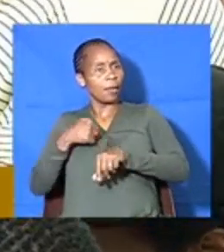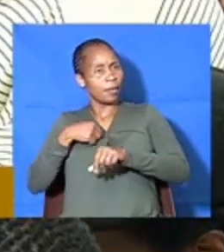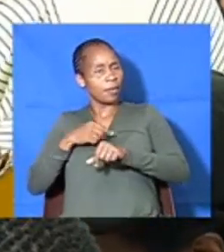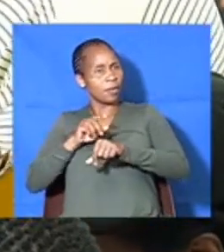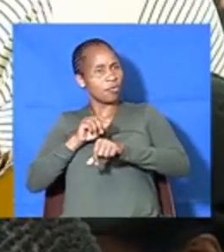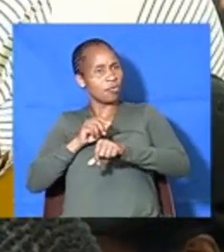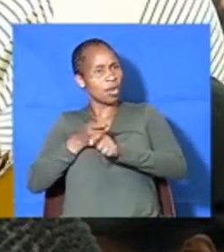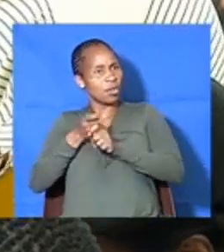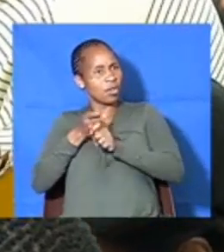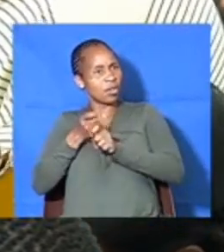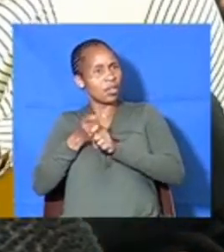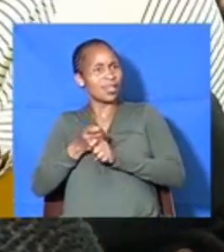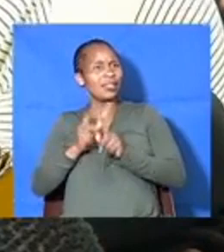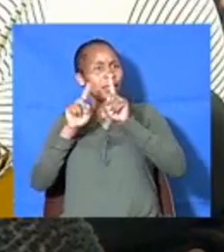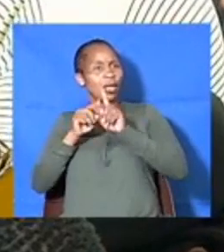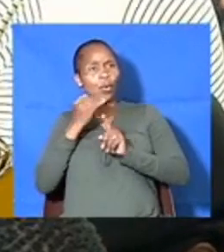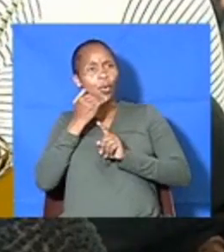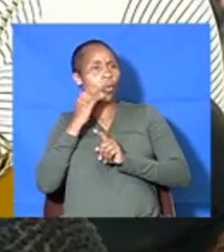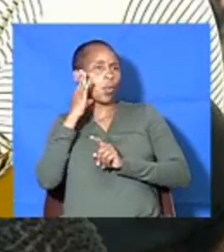Nwamitwa clinic.